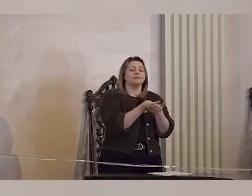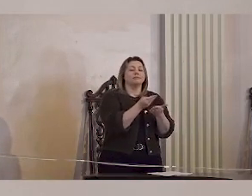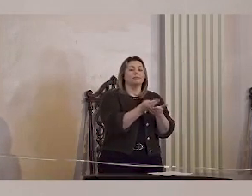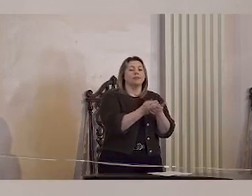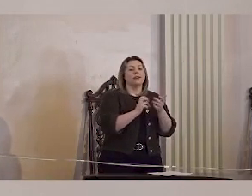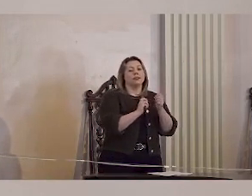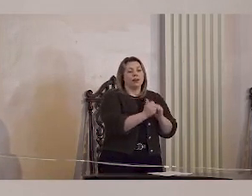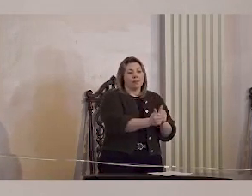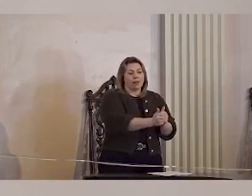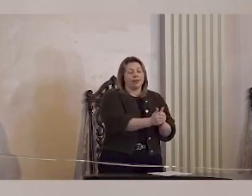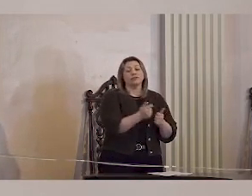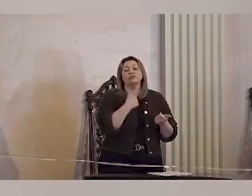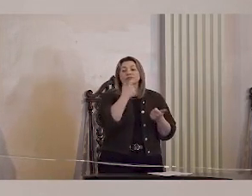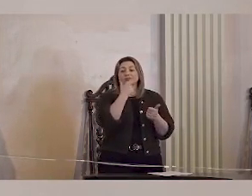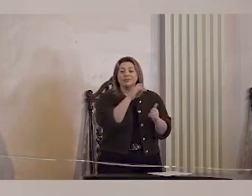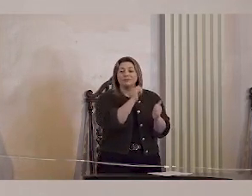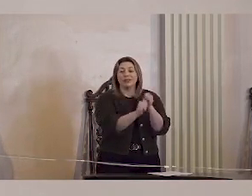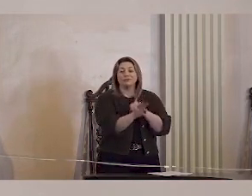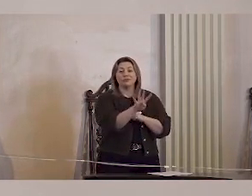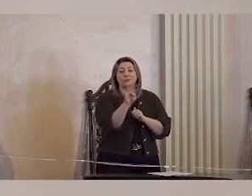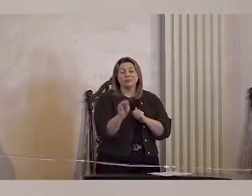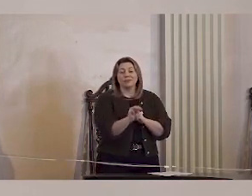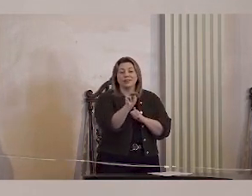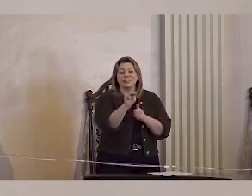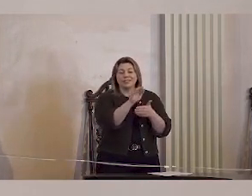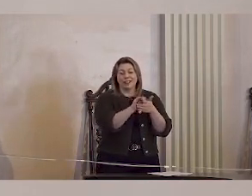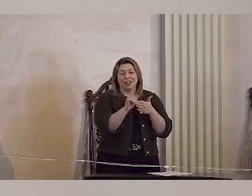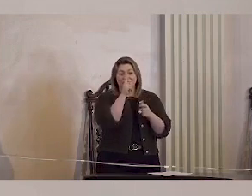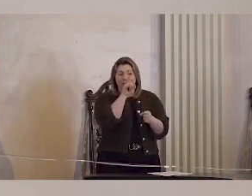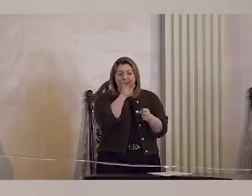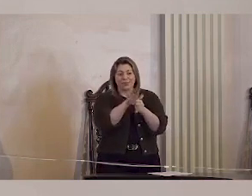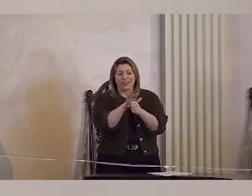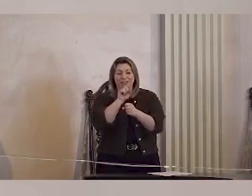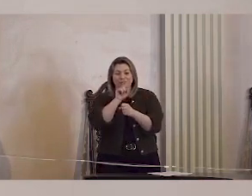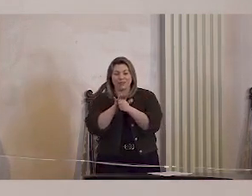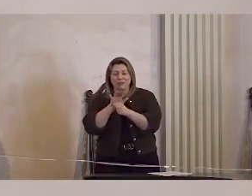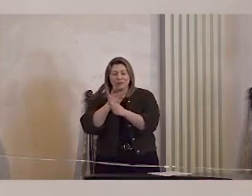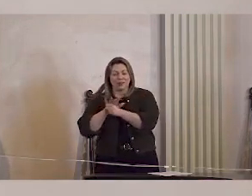We just passed $4 million in pledges.